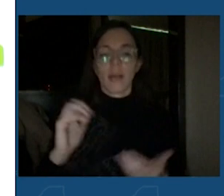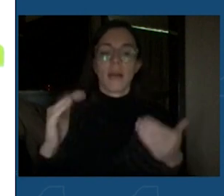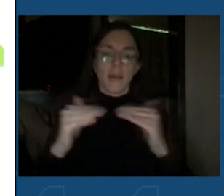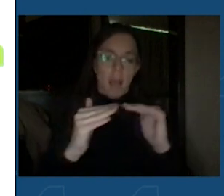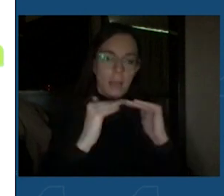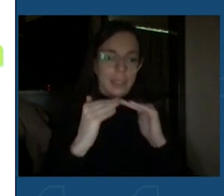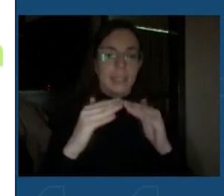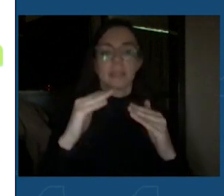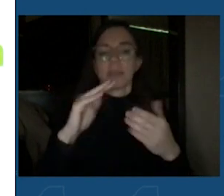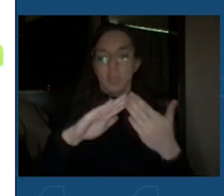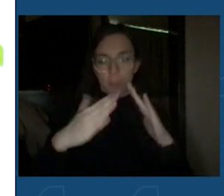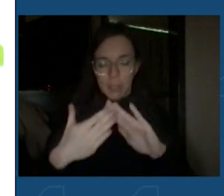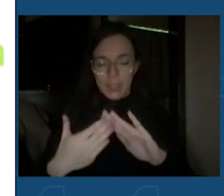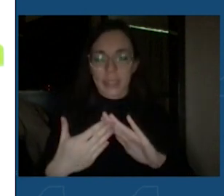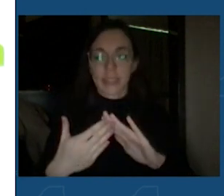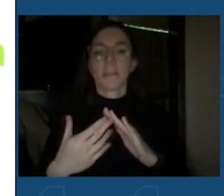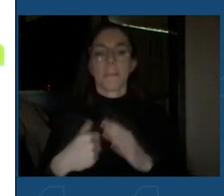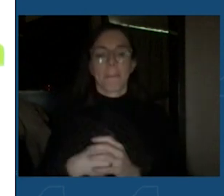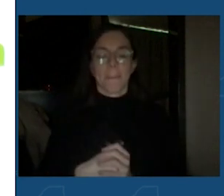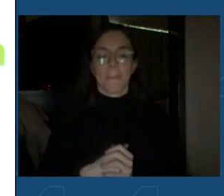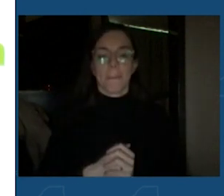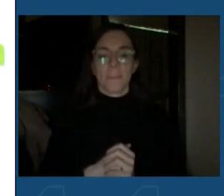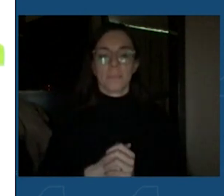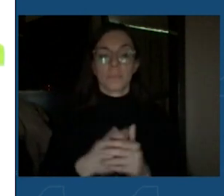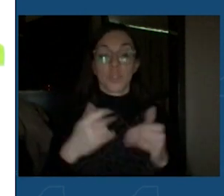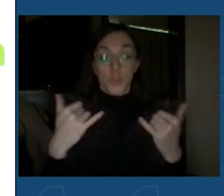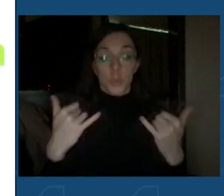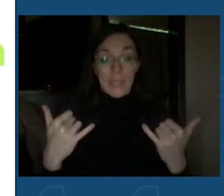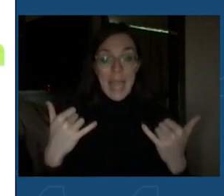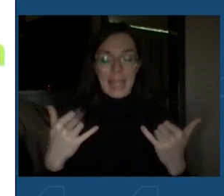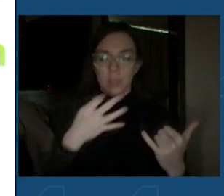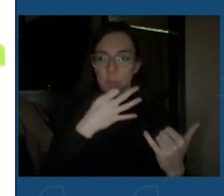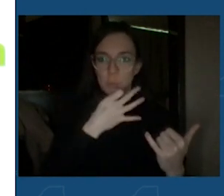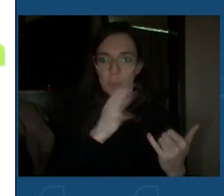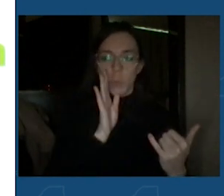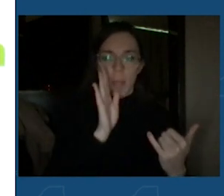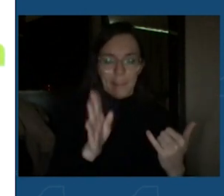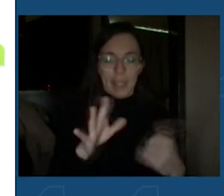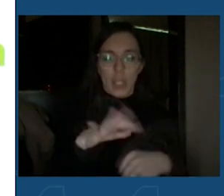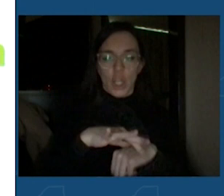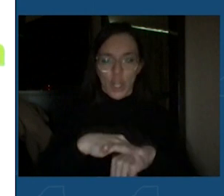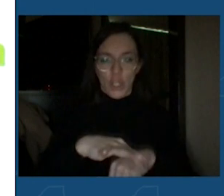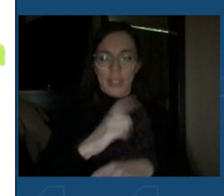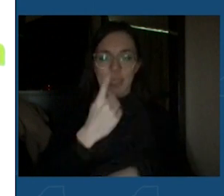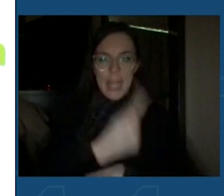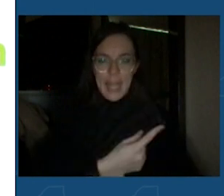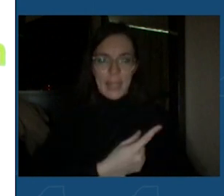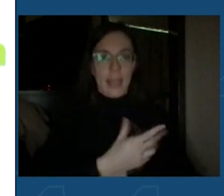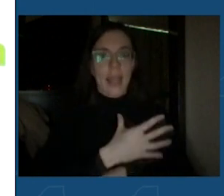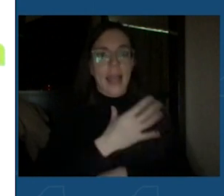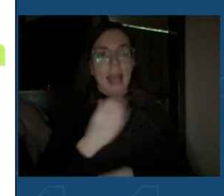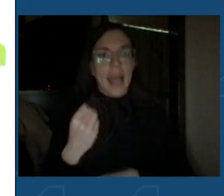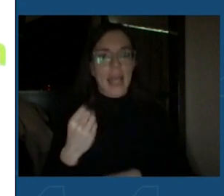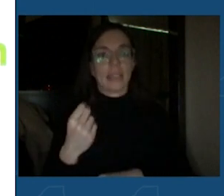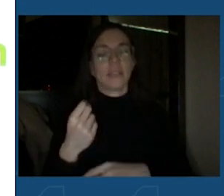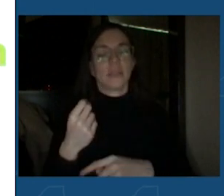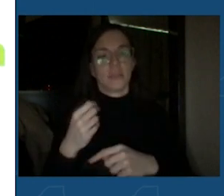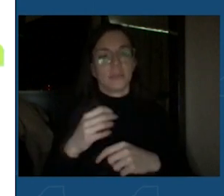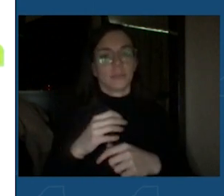work. Tonight, on the eve of Earth Day, and to celebrate the launch of the Empire State Building Playbook,